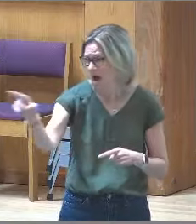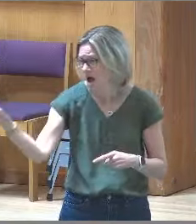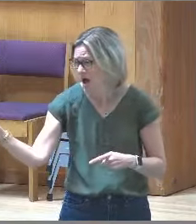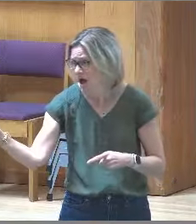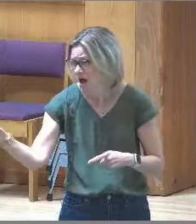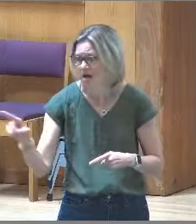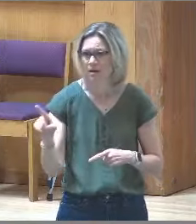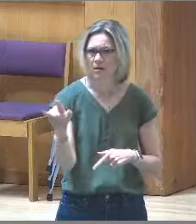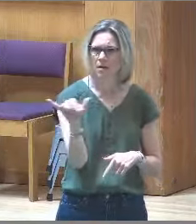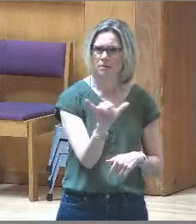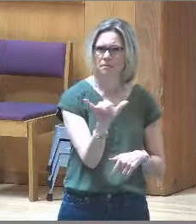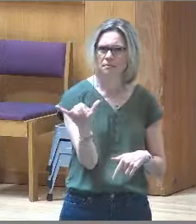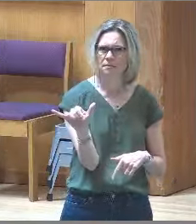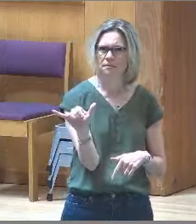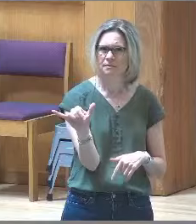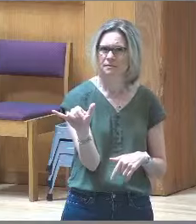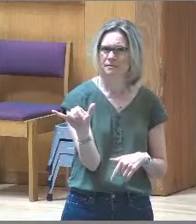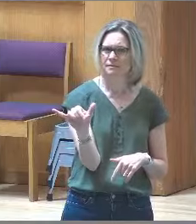also